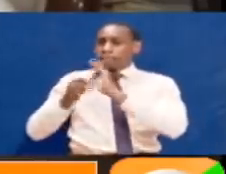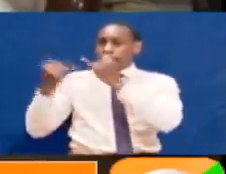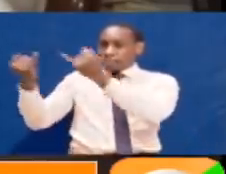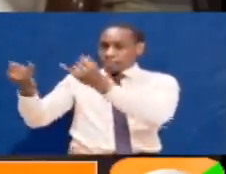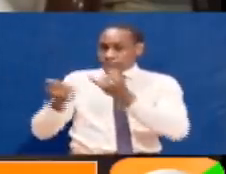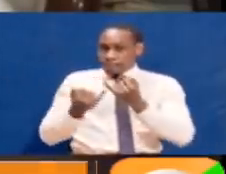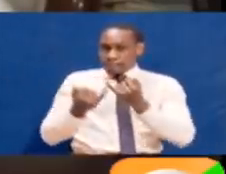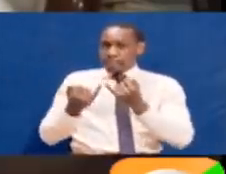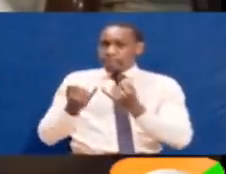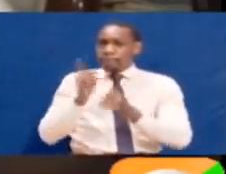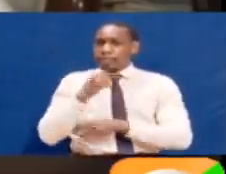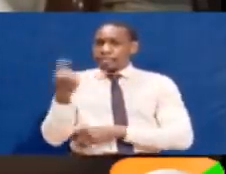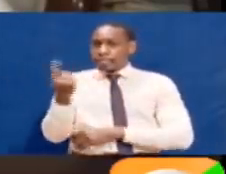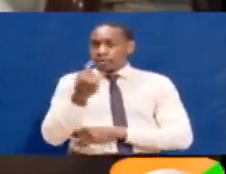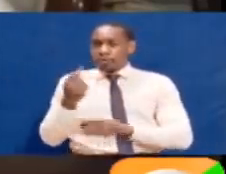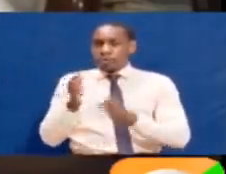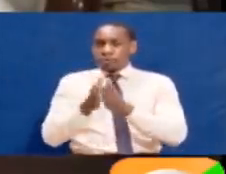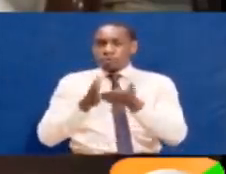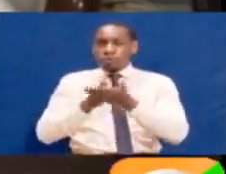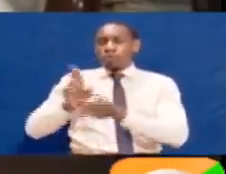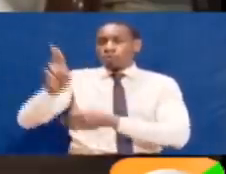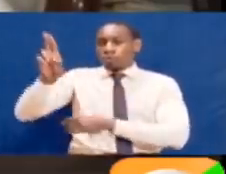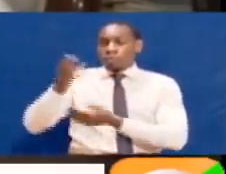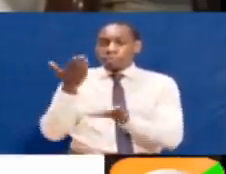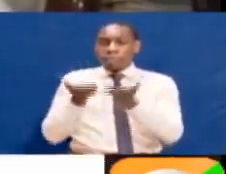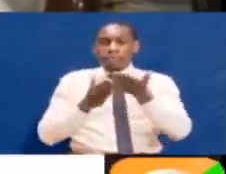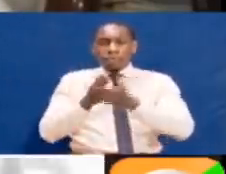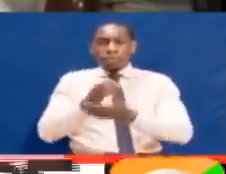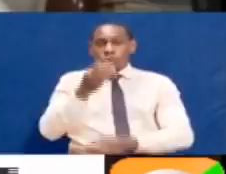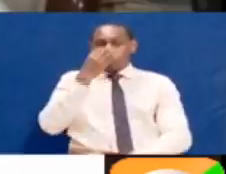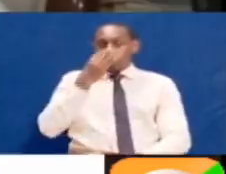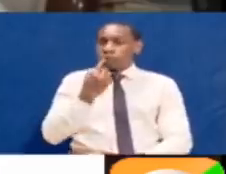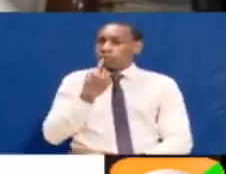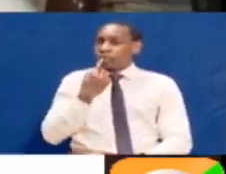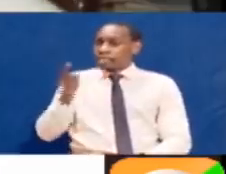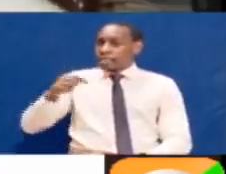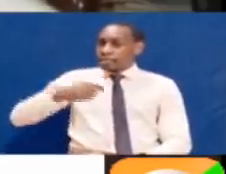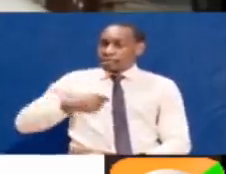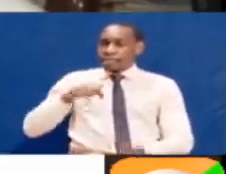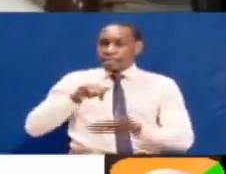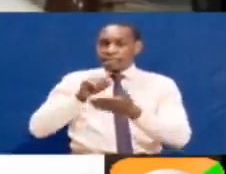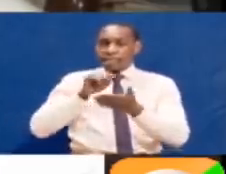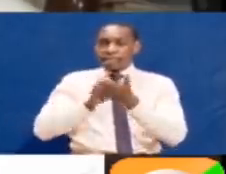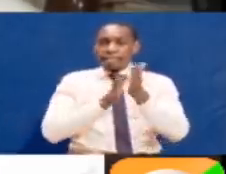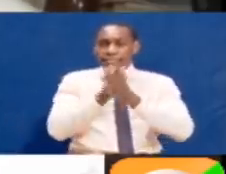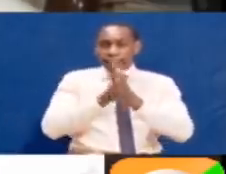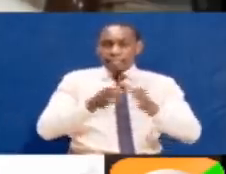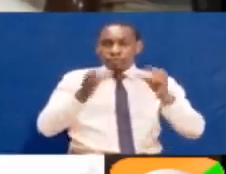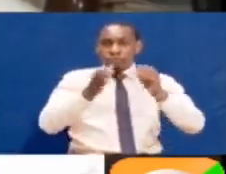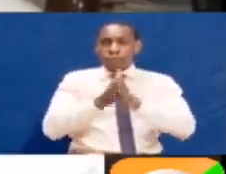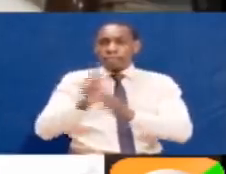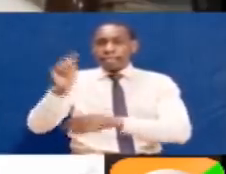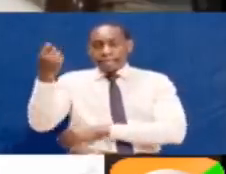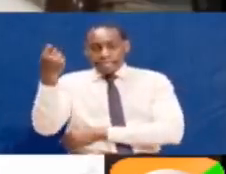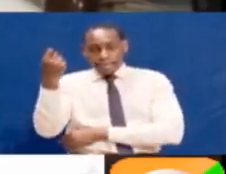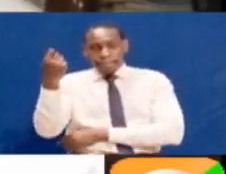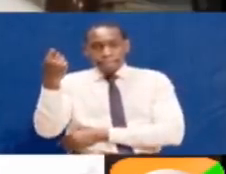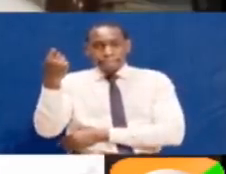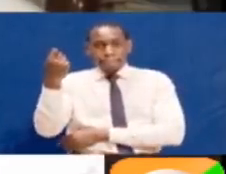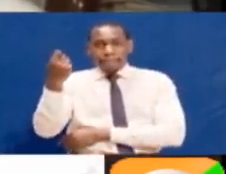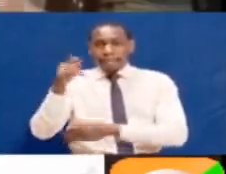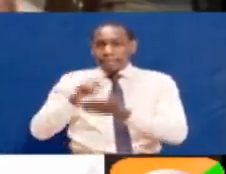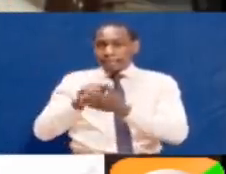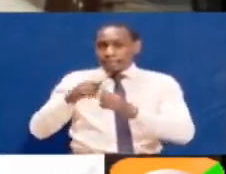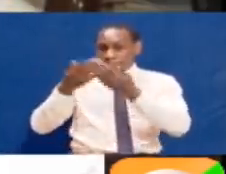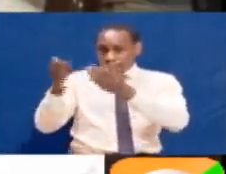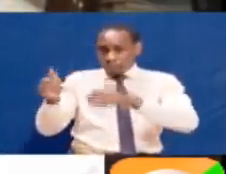invited alone mm-hmm. by the party leader or the deputy party leader and mm-hmm. tell me, in the interest of the party and the nation,